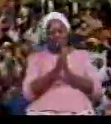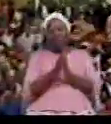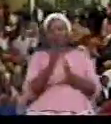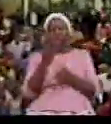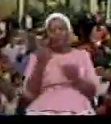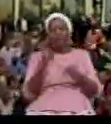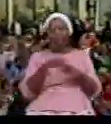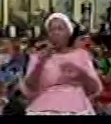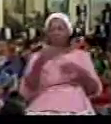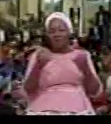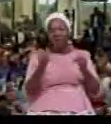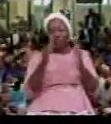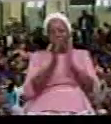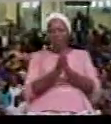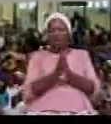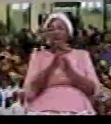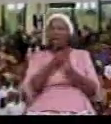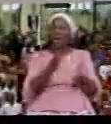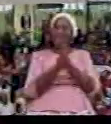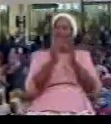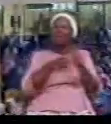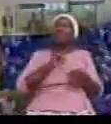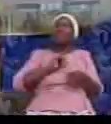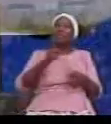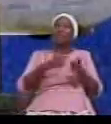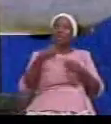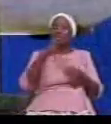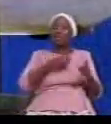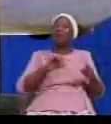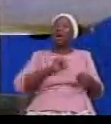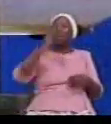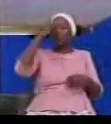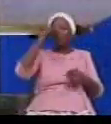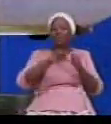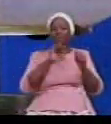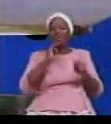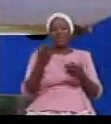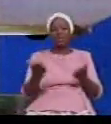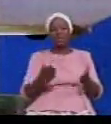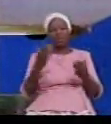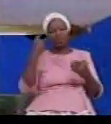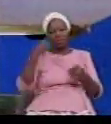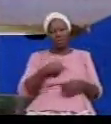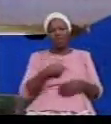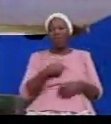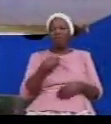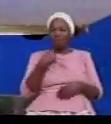know everything is available. Tell the Lord.